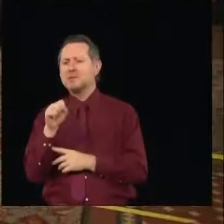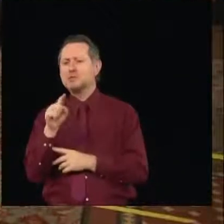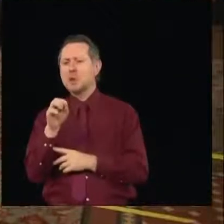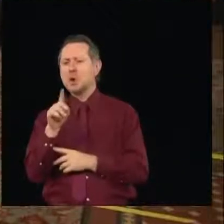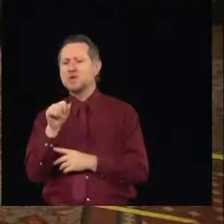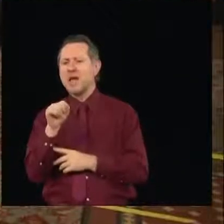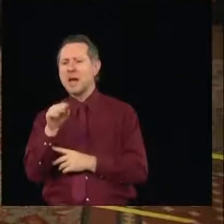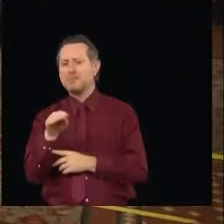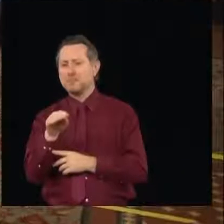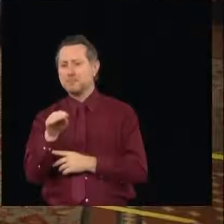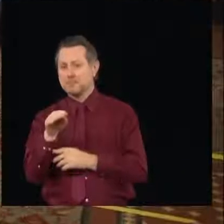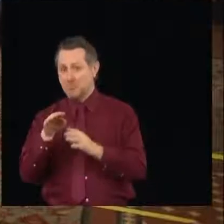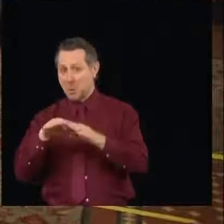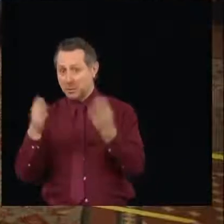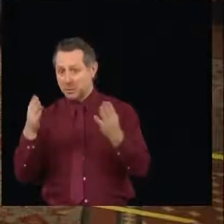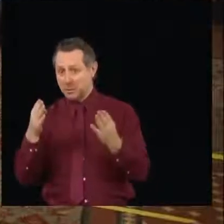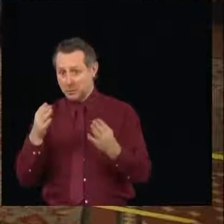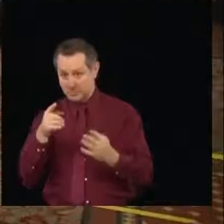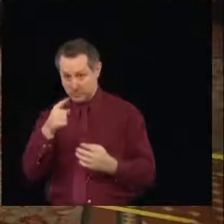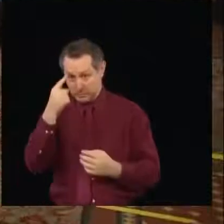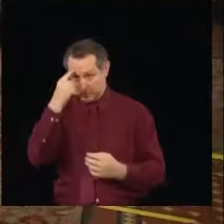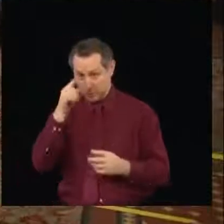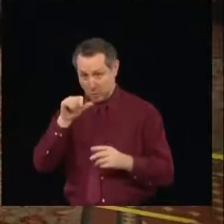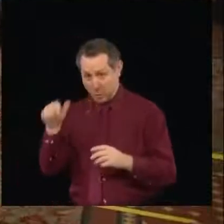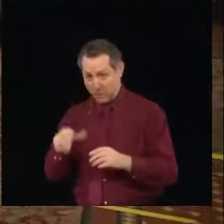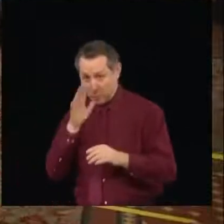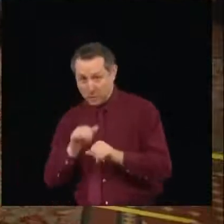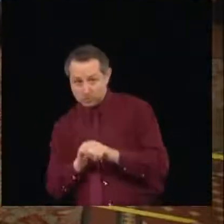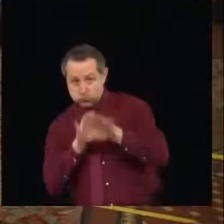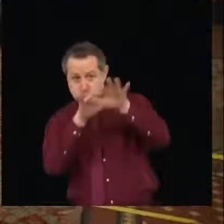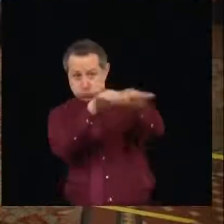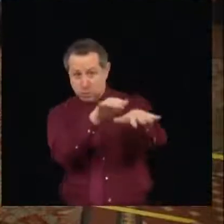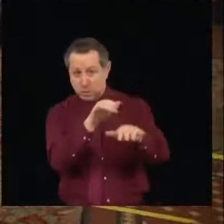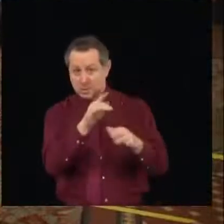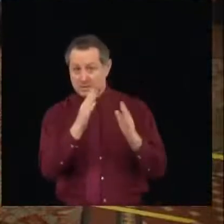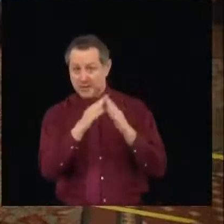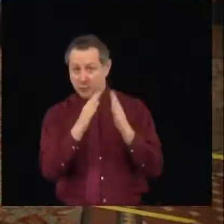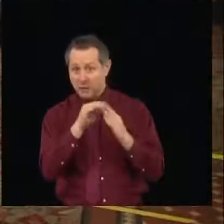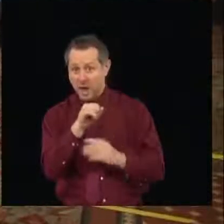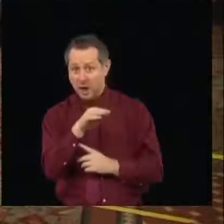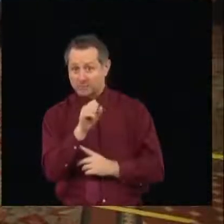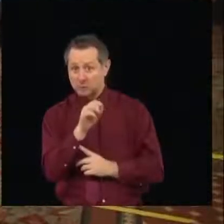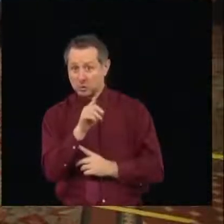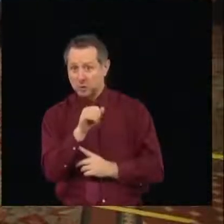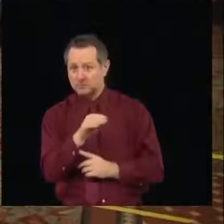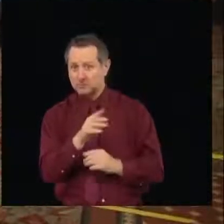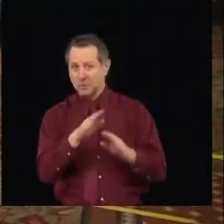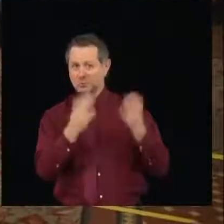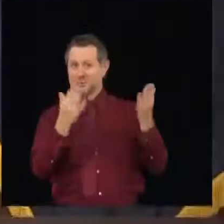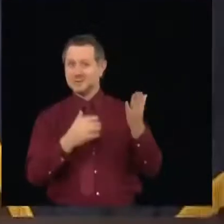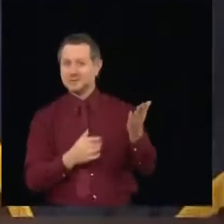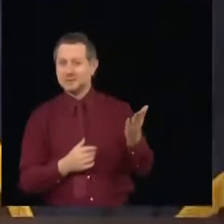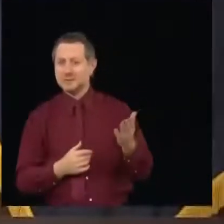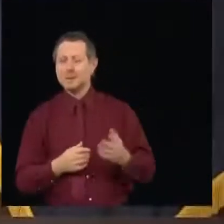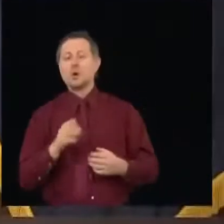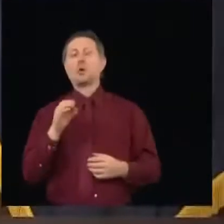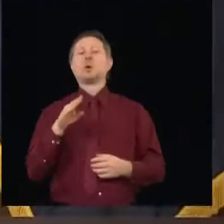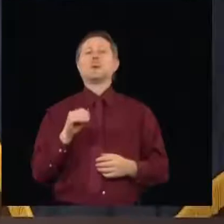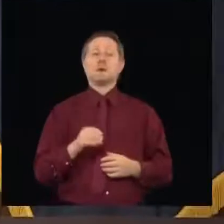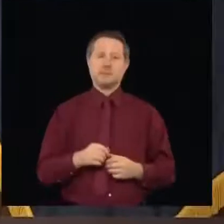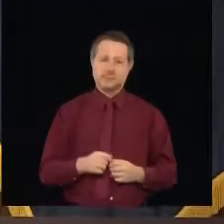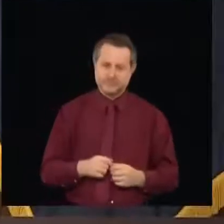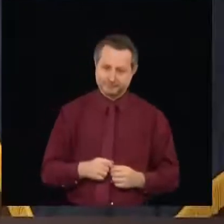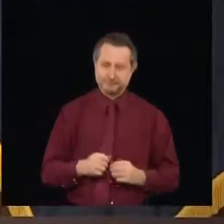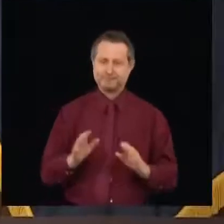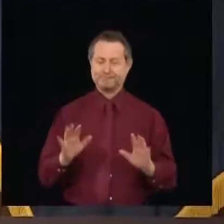people from a place like the Capital Region will go to the Mohawk Valley to shop now that they have that option? Well,